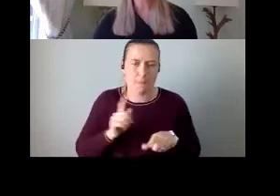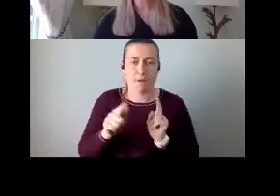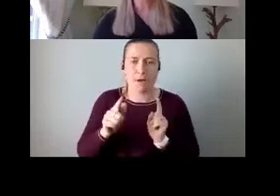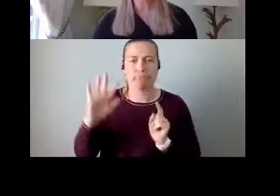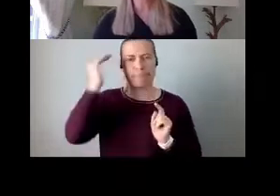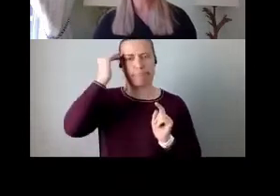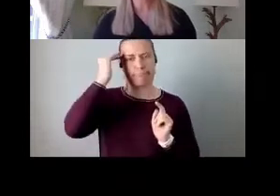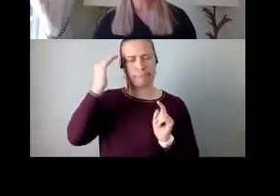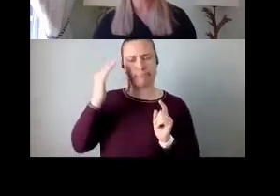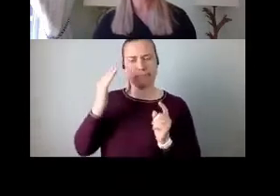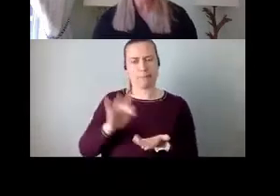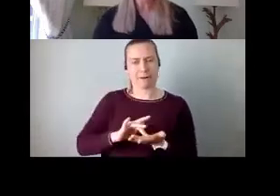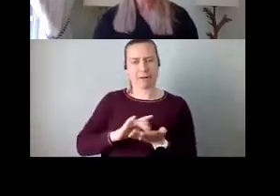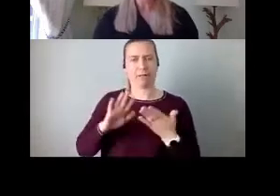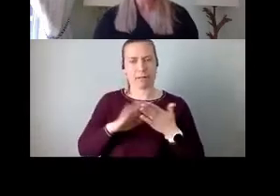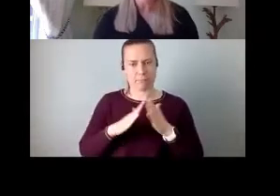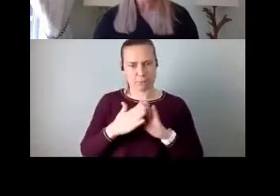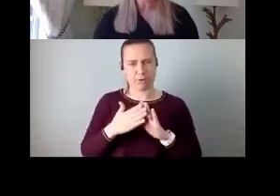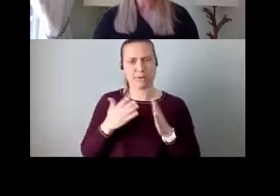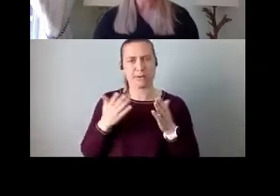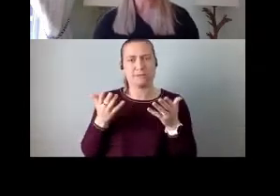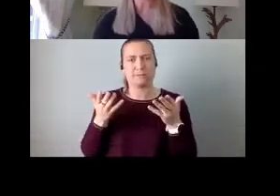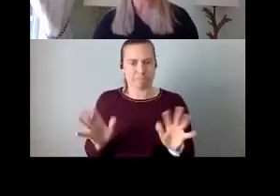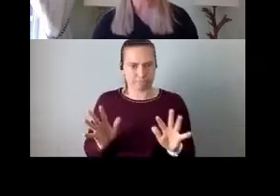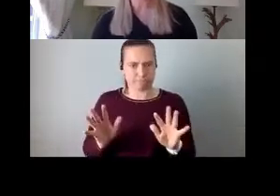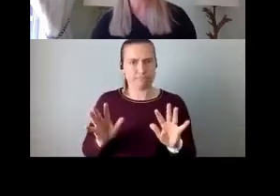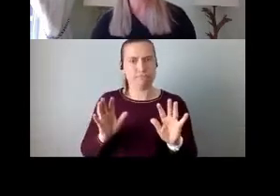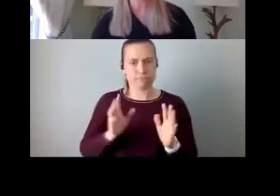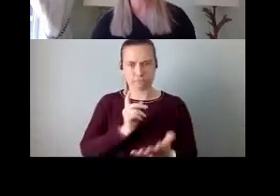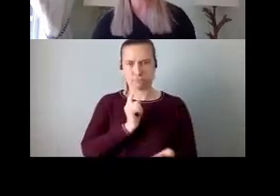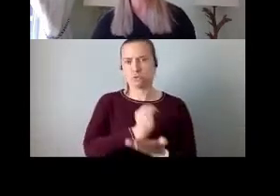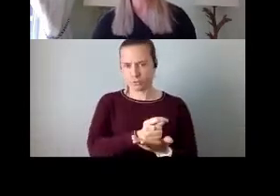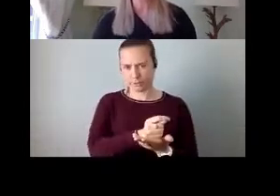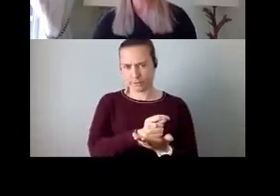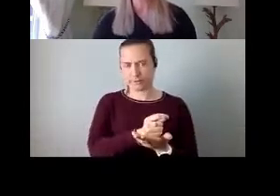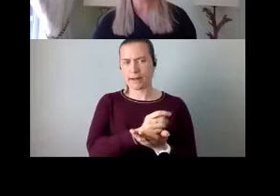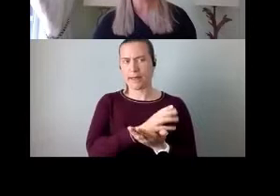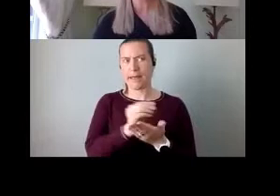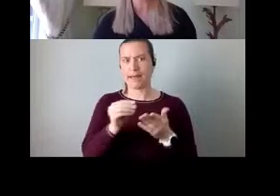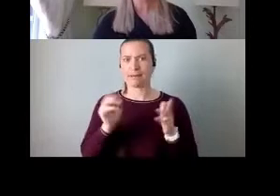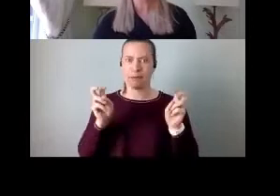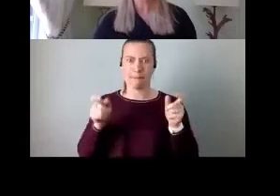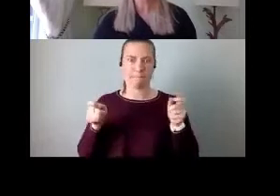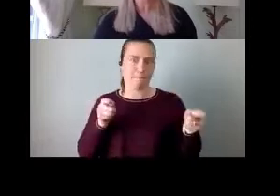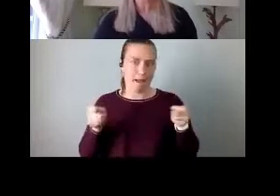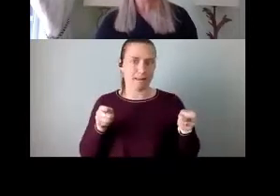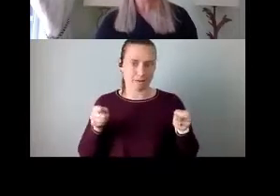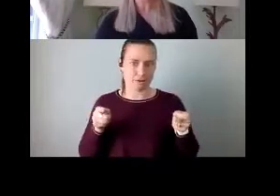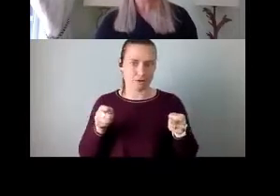medical community is able to treat and or manage the COVID-19 patient